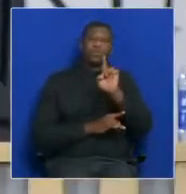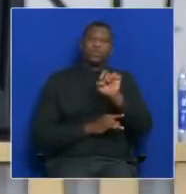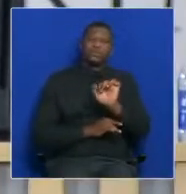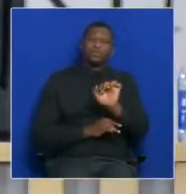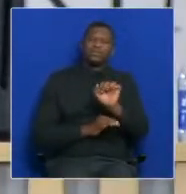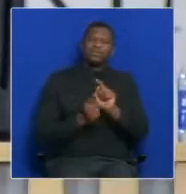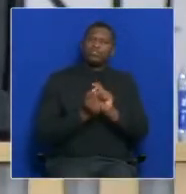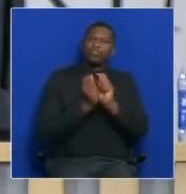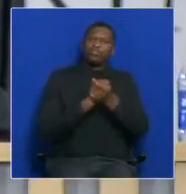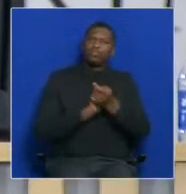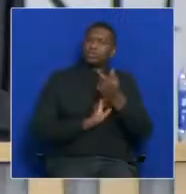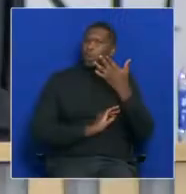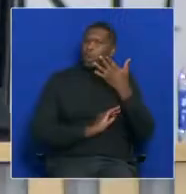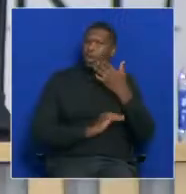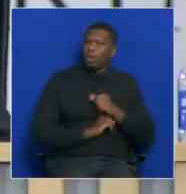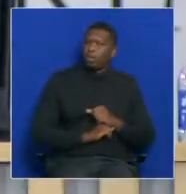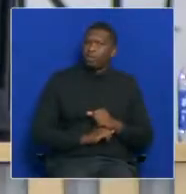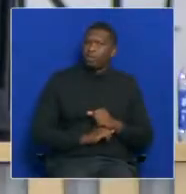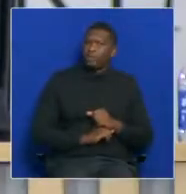So